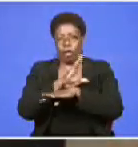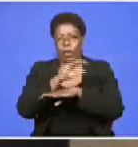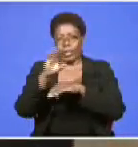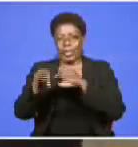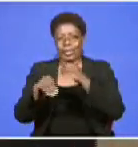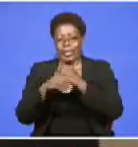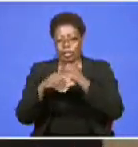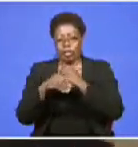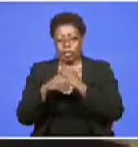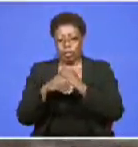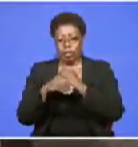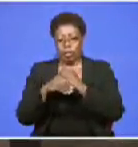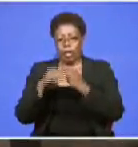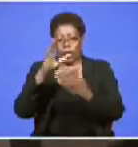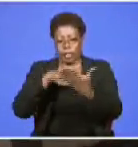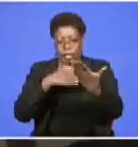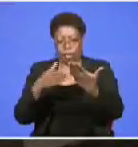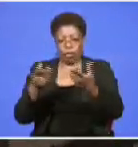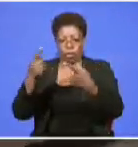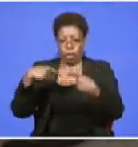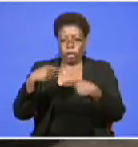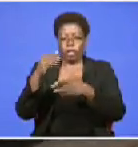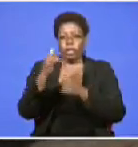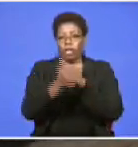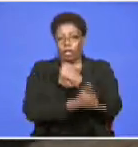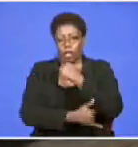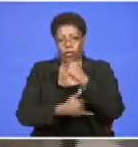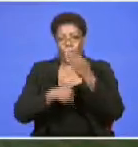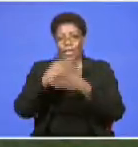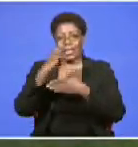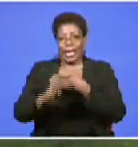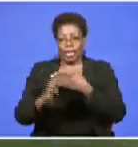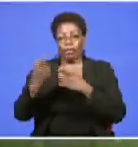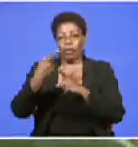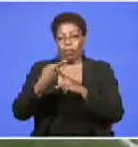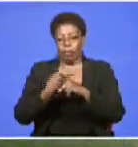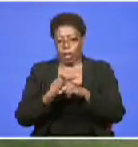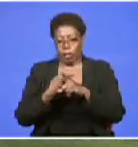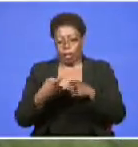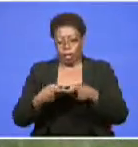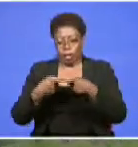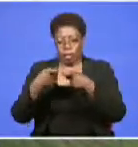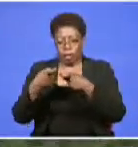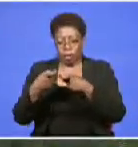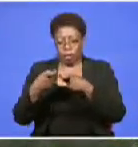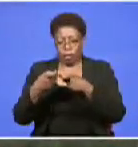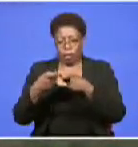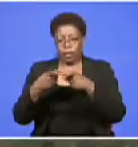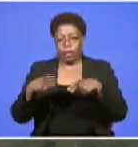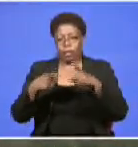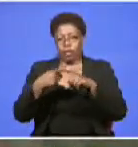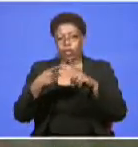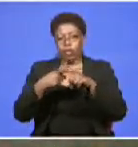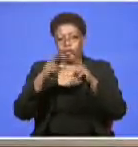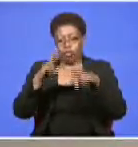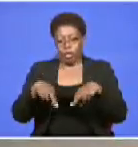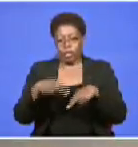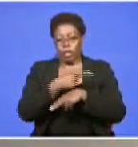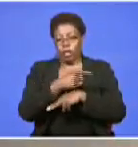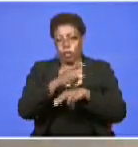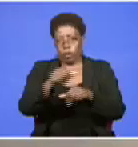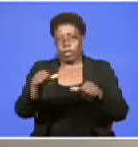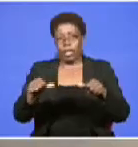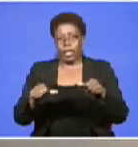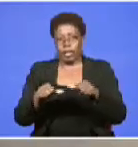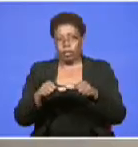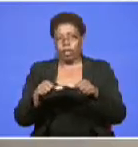additional domes are scheduled to arrive in the country by the end of the month. They will be made available to residents in the impacted areas who wish to place